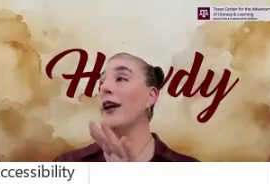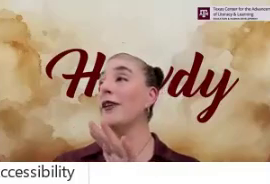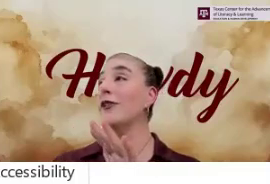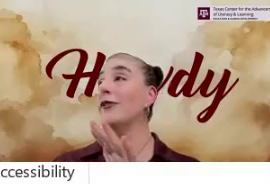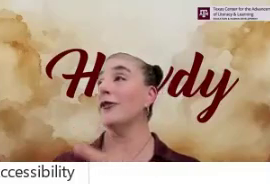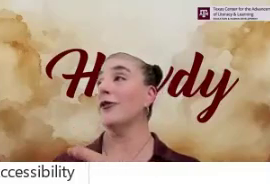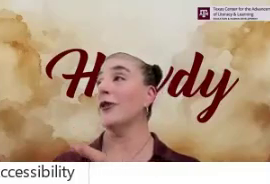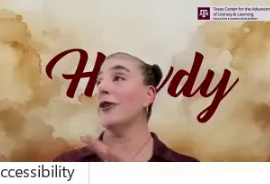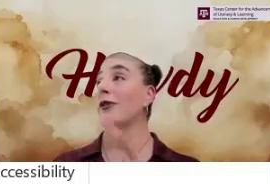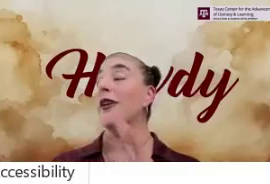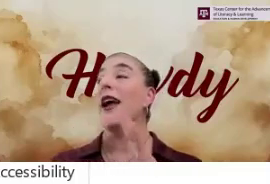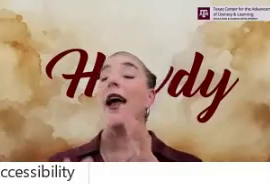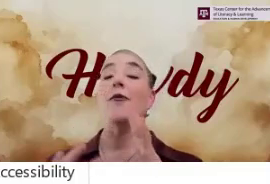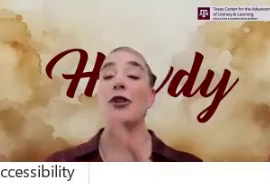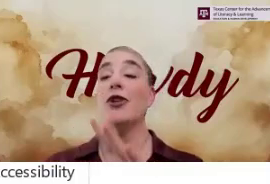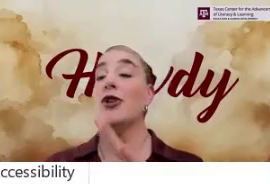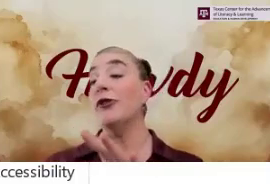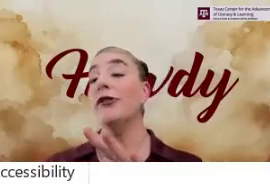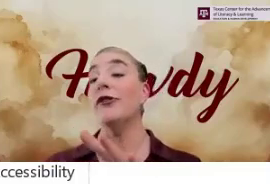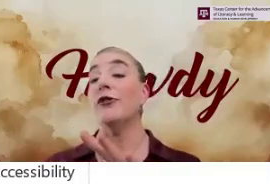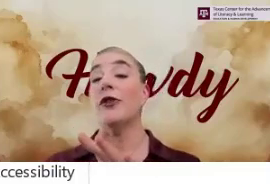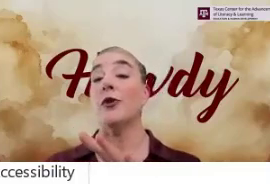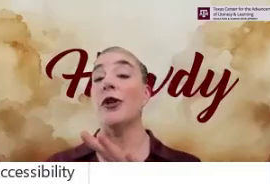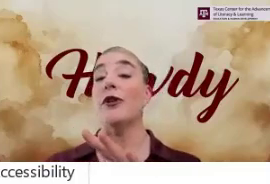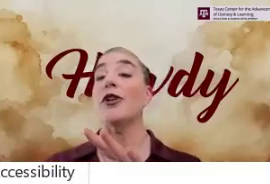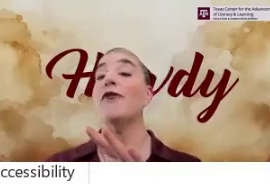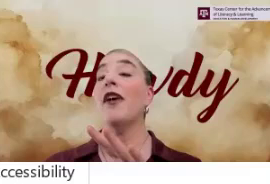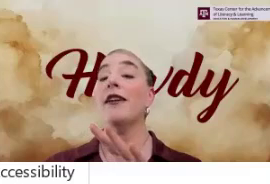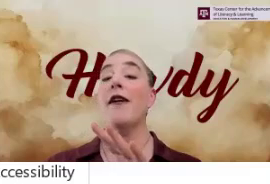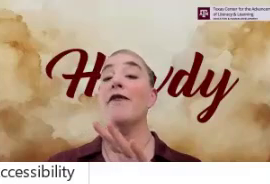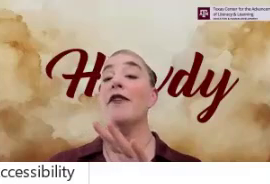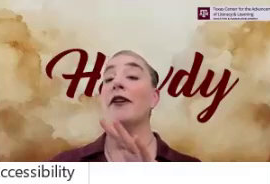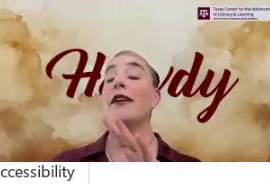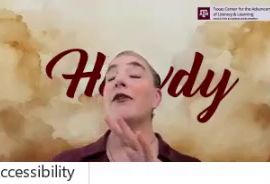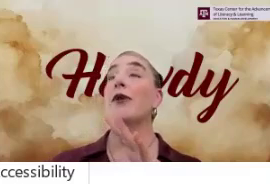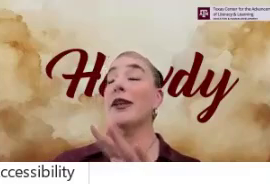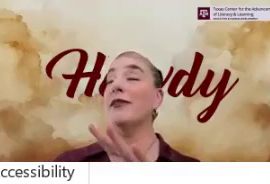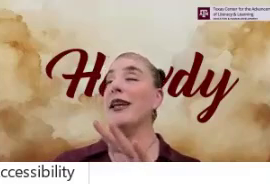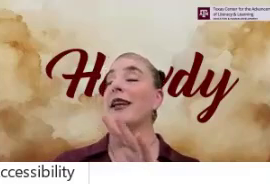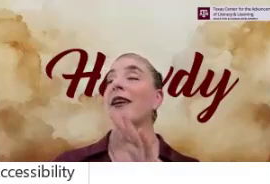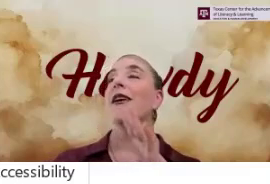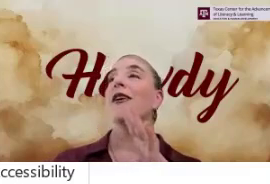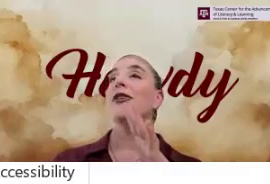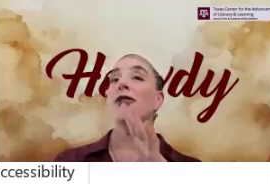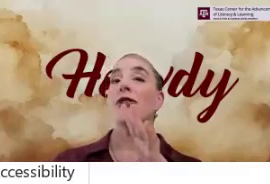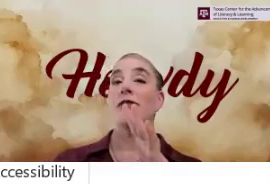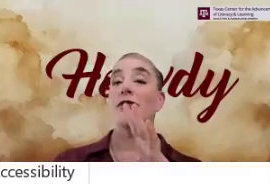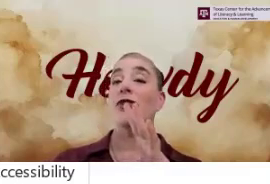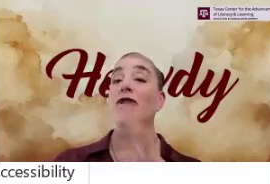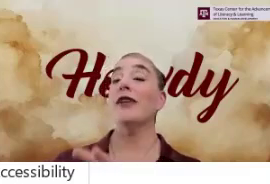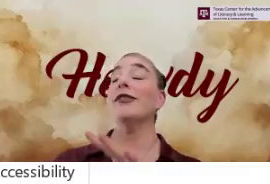task to learn how to use a screen reader. And when you use a screen reader, you find out very quickly